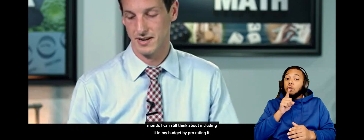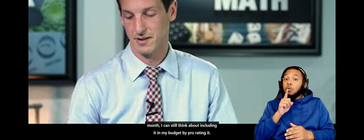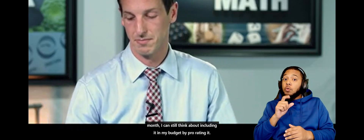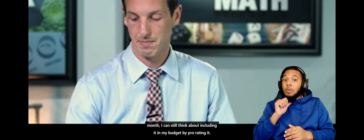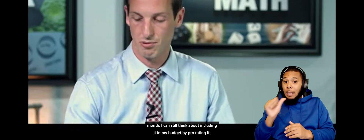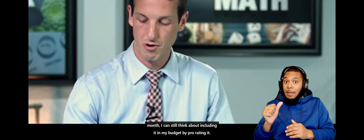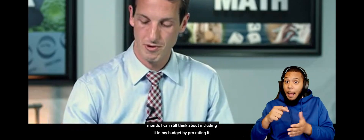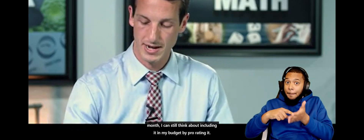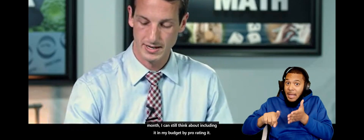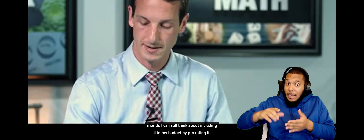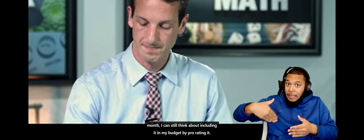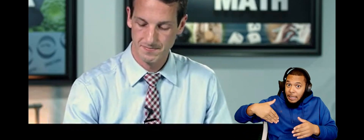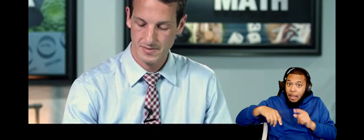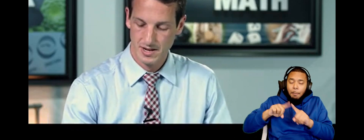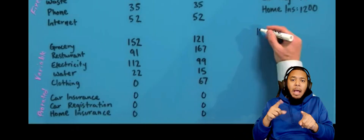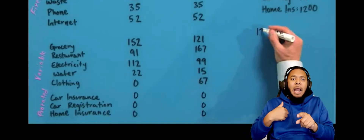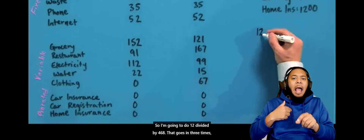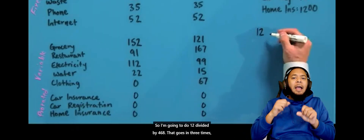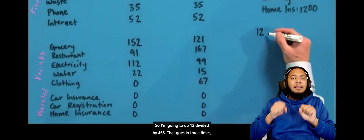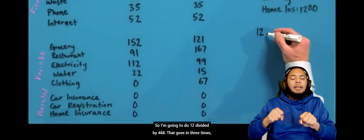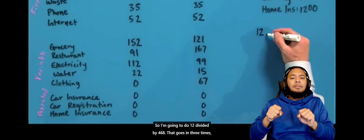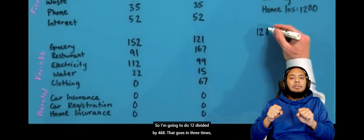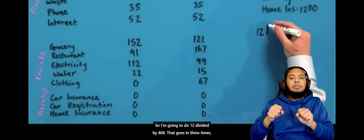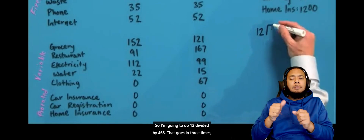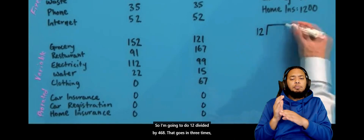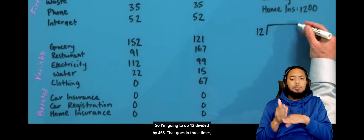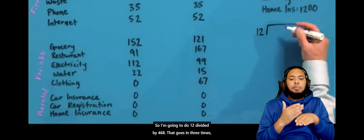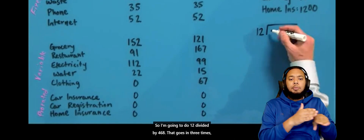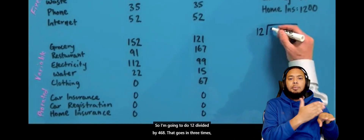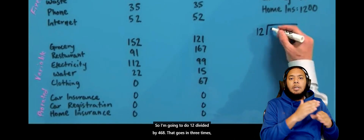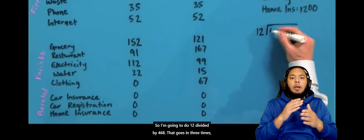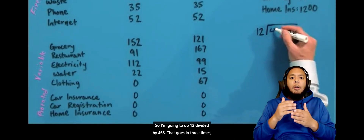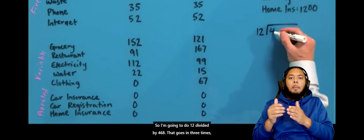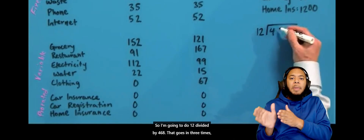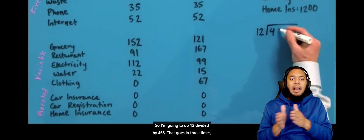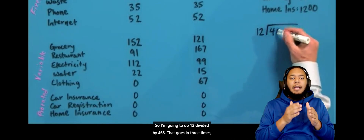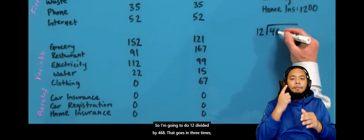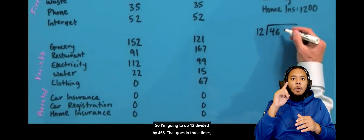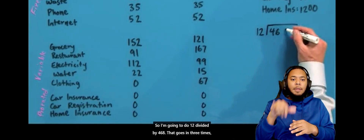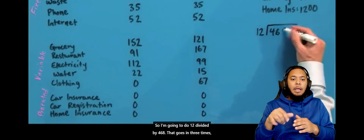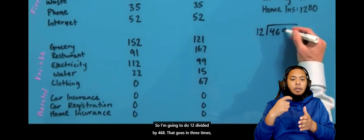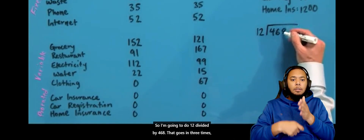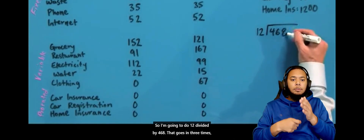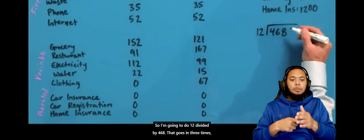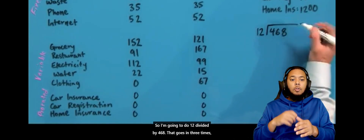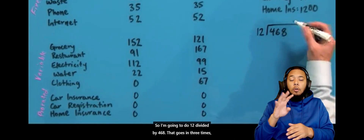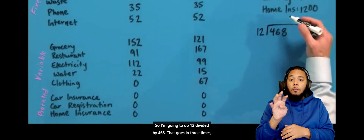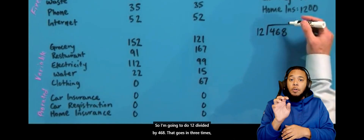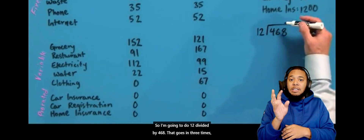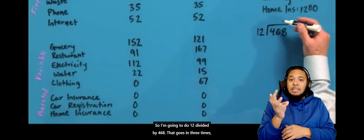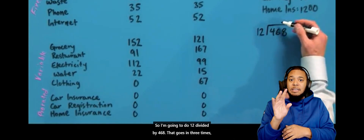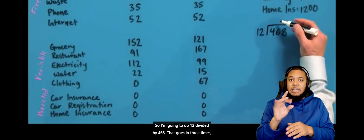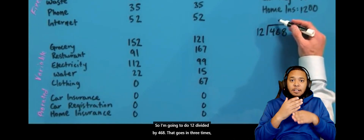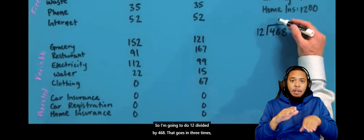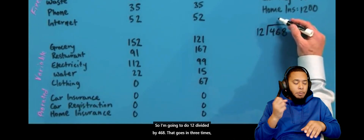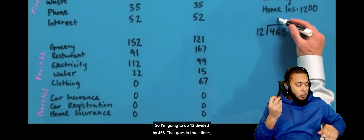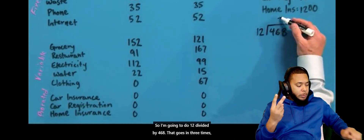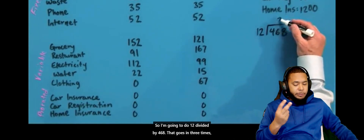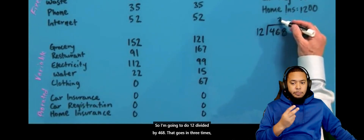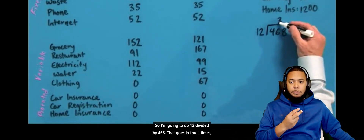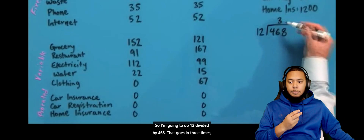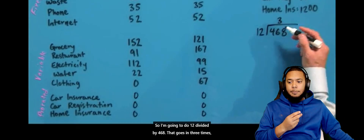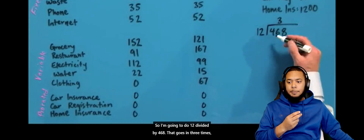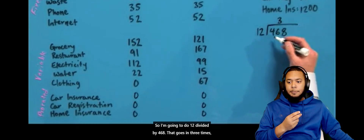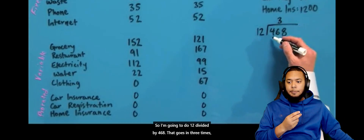budget by prorating it. So I'm going to do 12 divided by 468. That goes